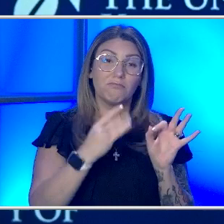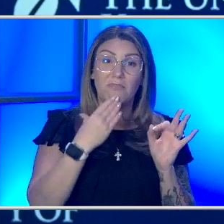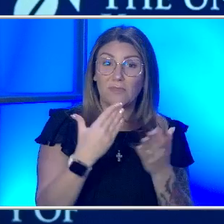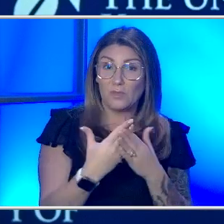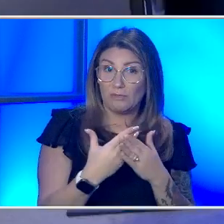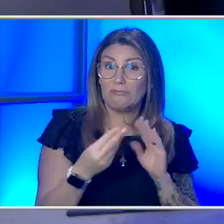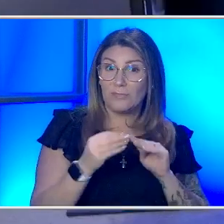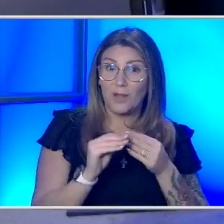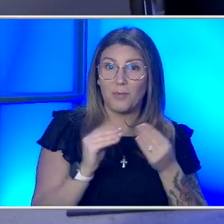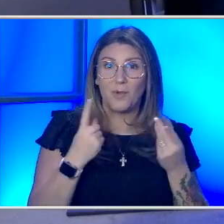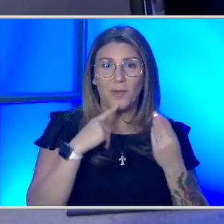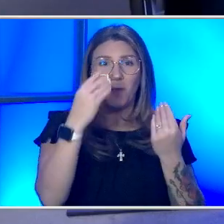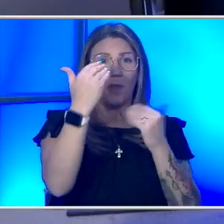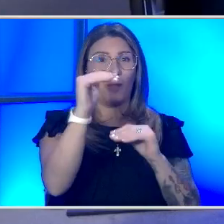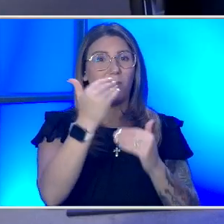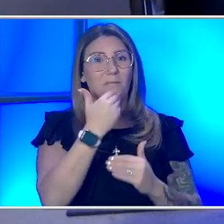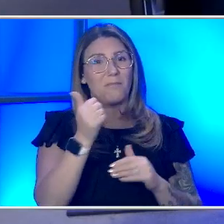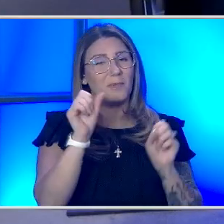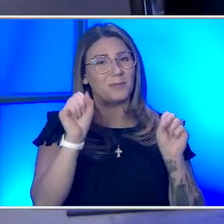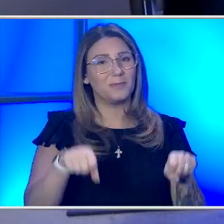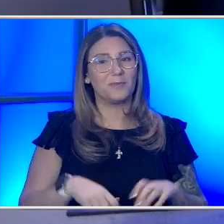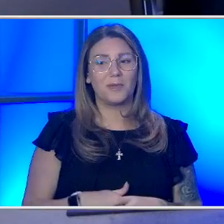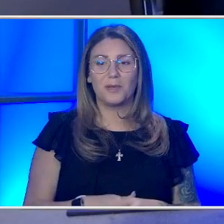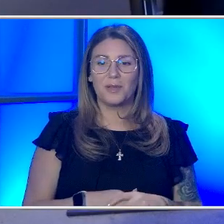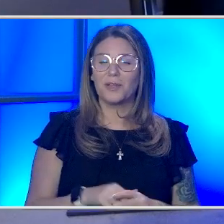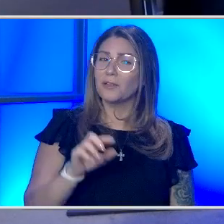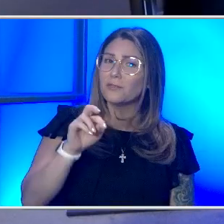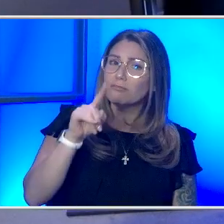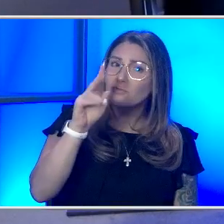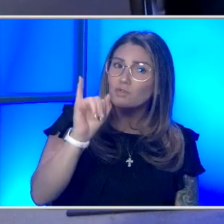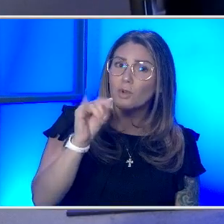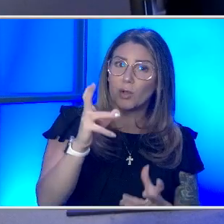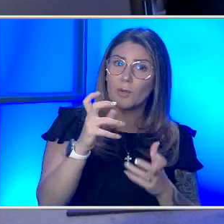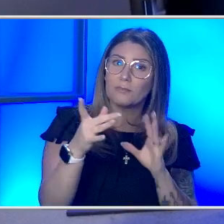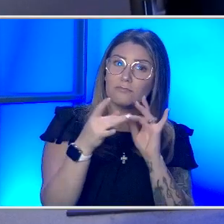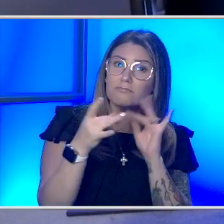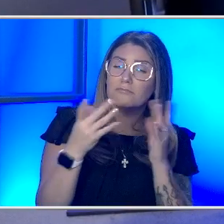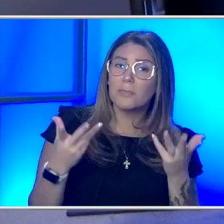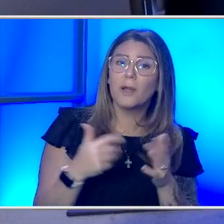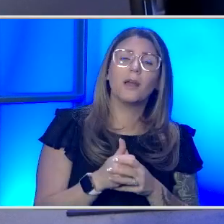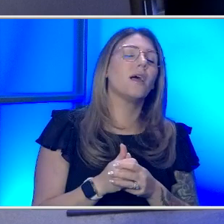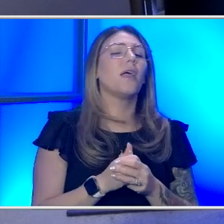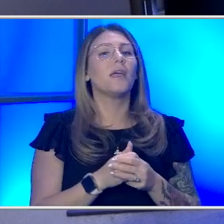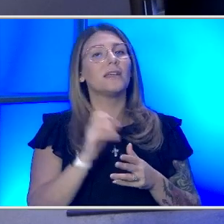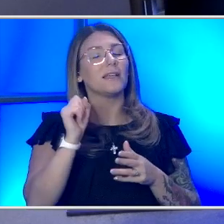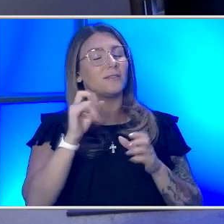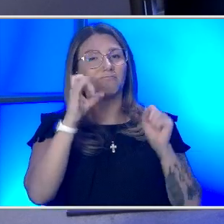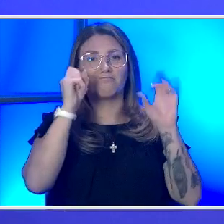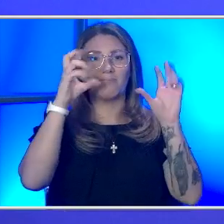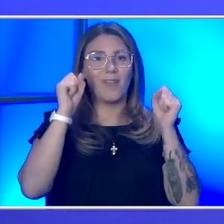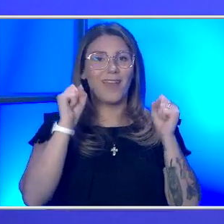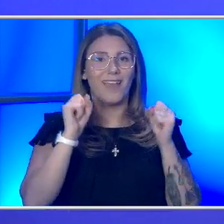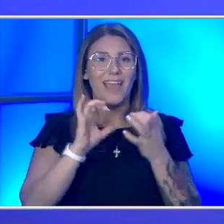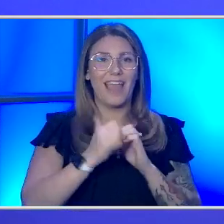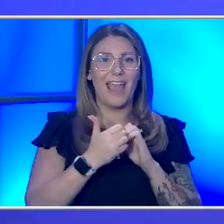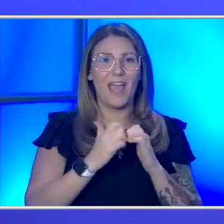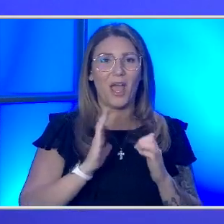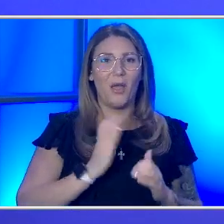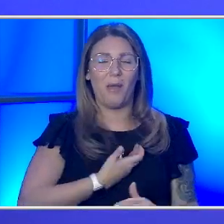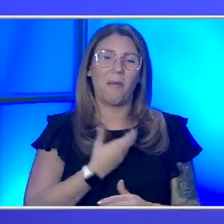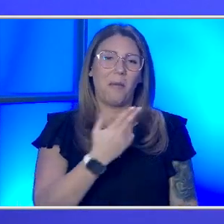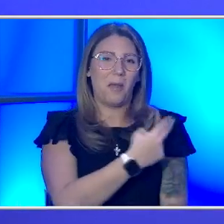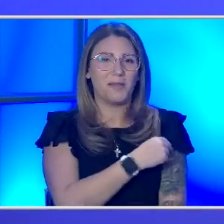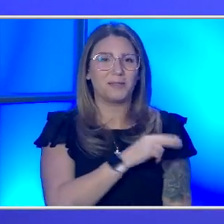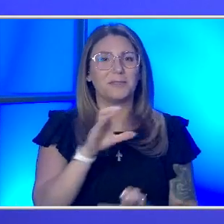that the best we can. Tori, jump in on that as well. Yeah, no, that is truly incredible how I feel like our hospital does an incredible job of